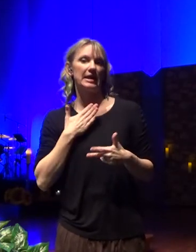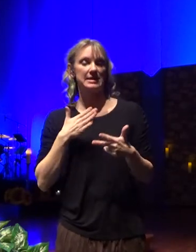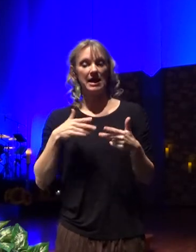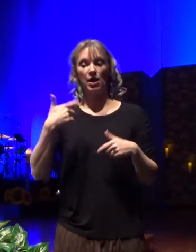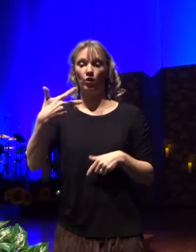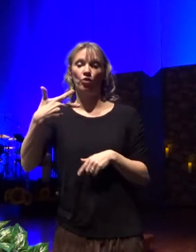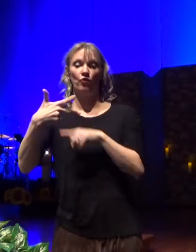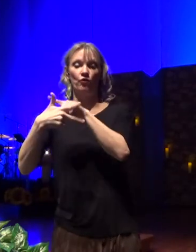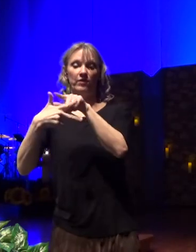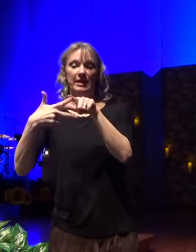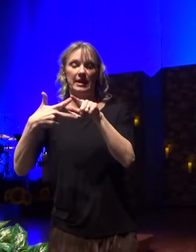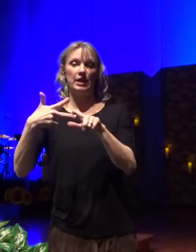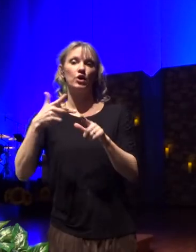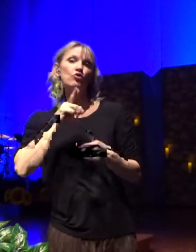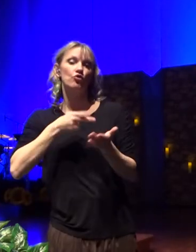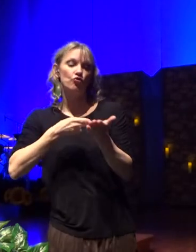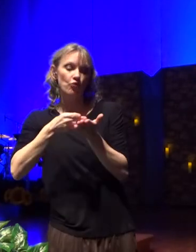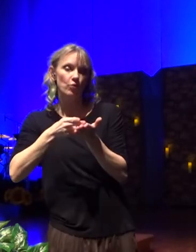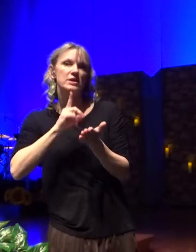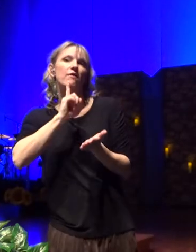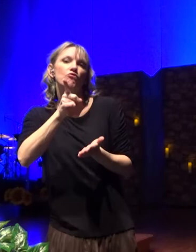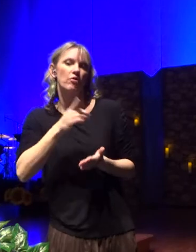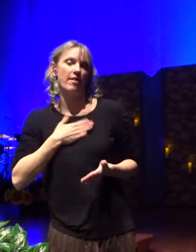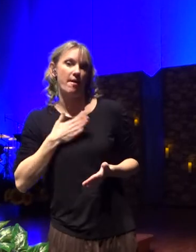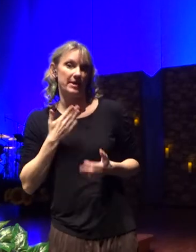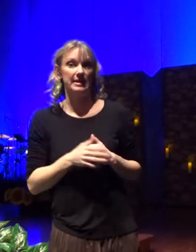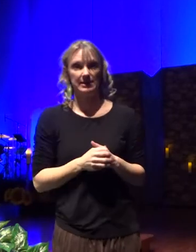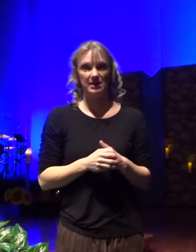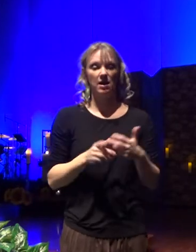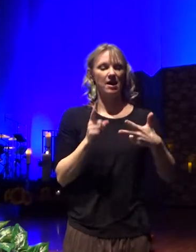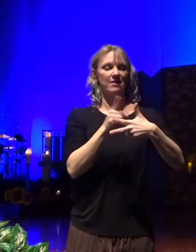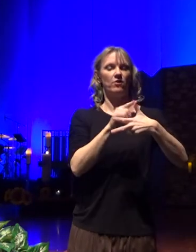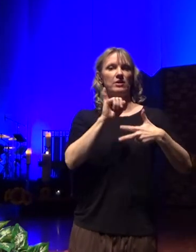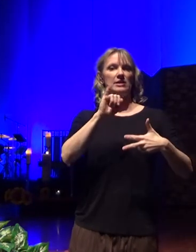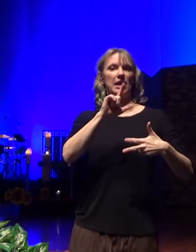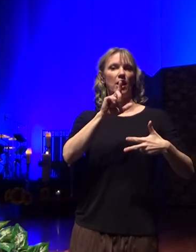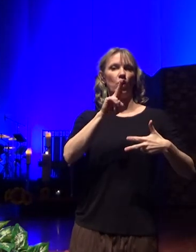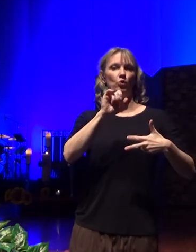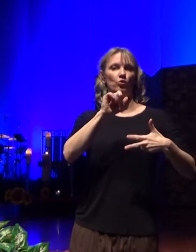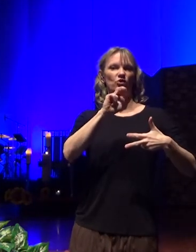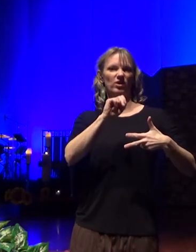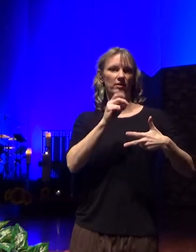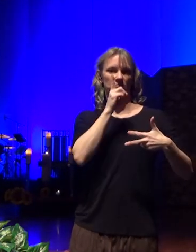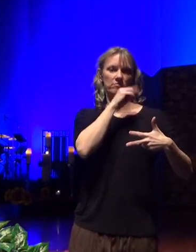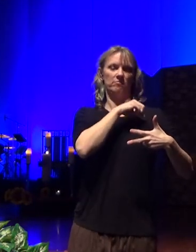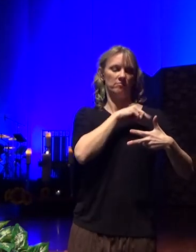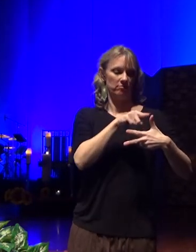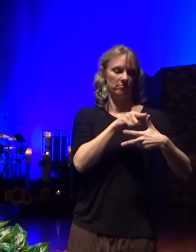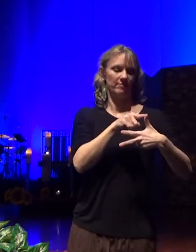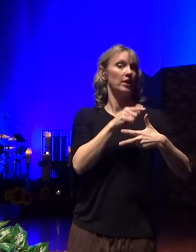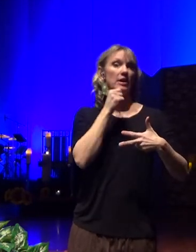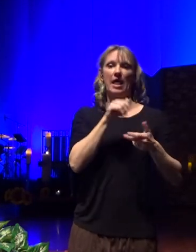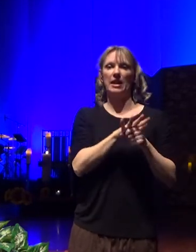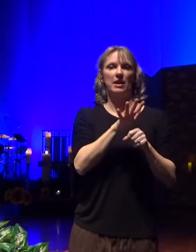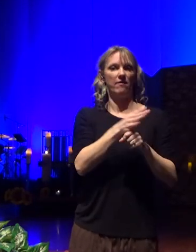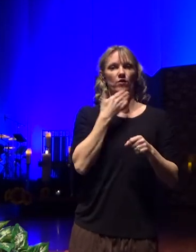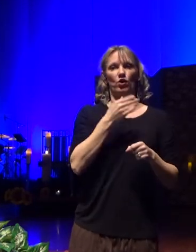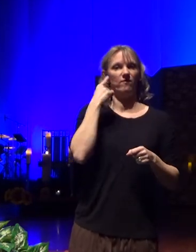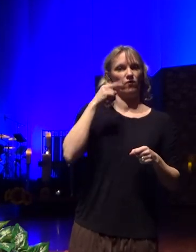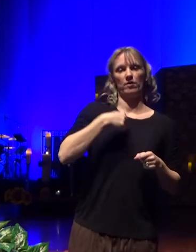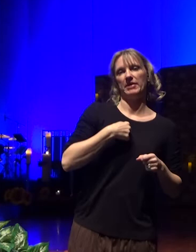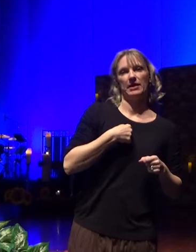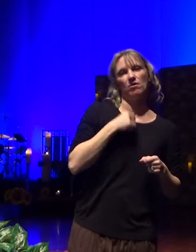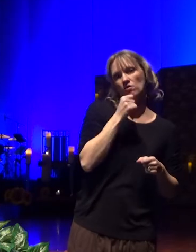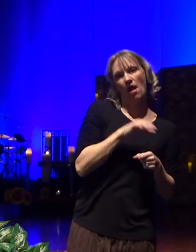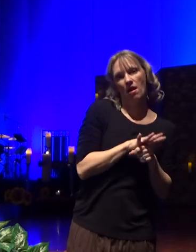and three truths of real happiness. And the first illusion of unhappiness is that there's not enough good for me.